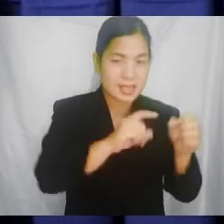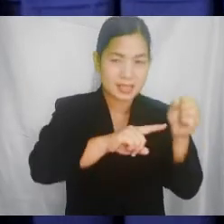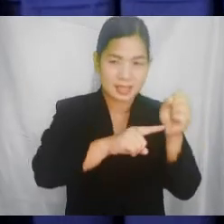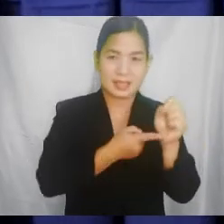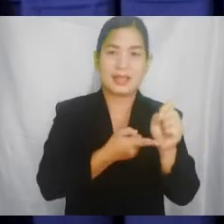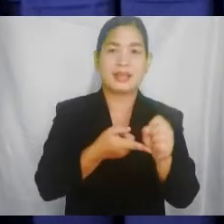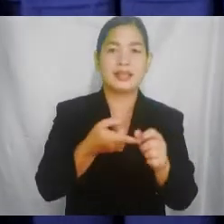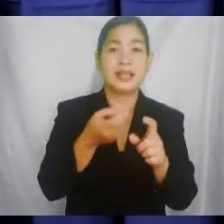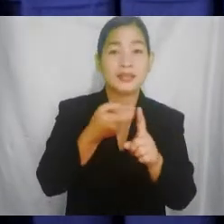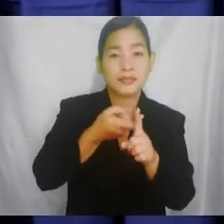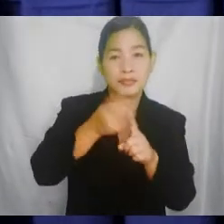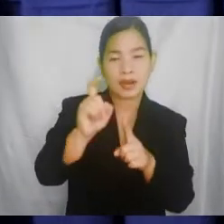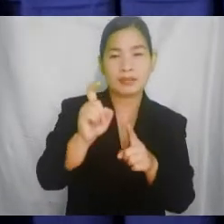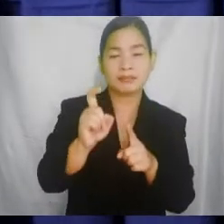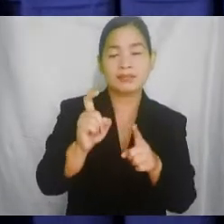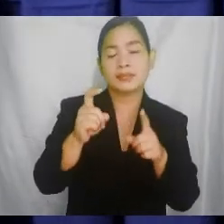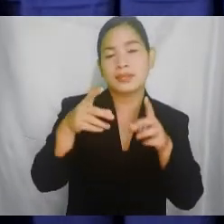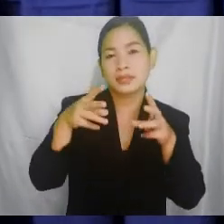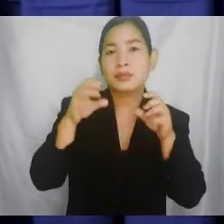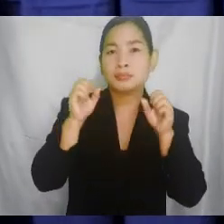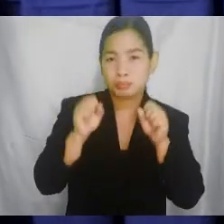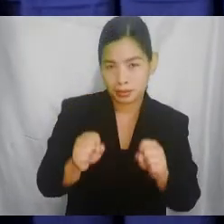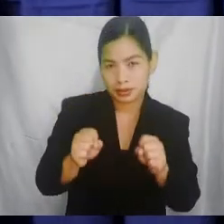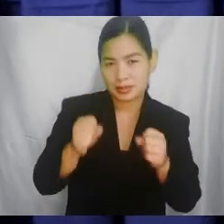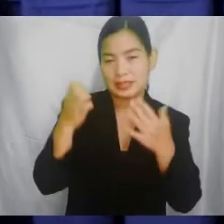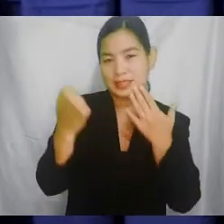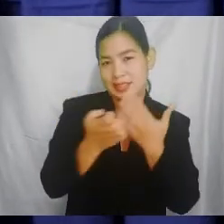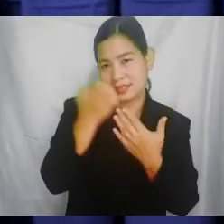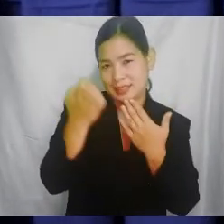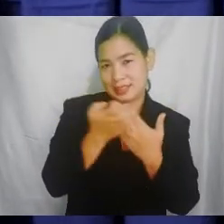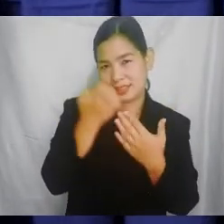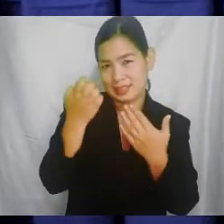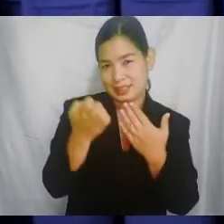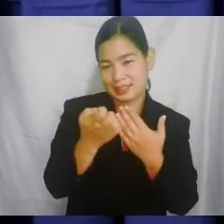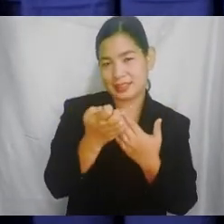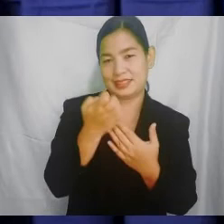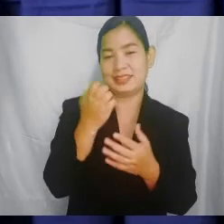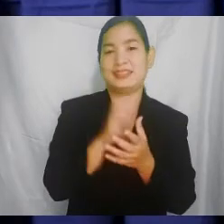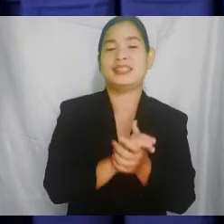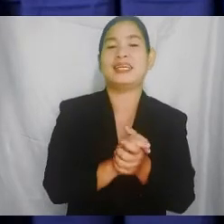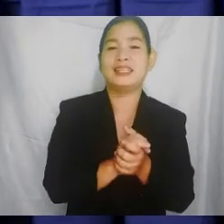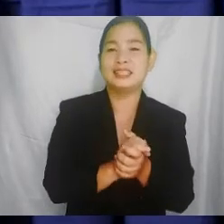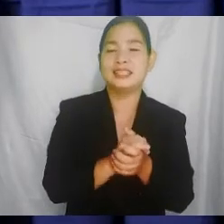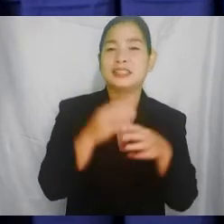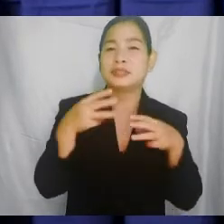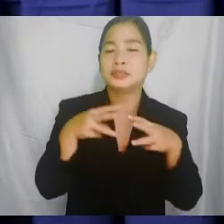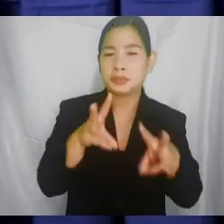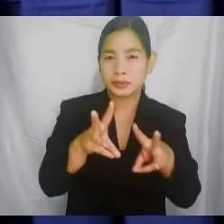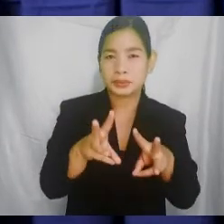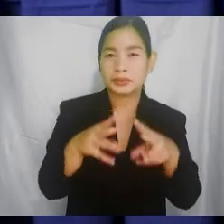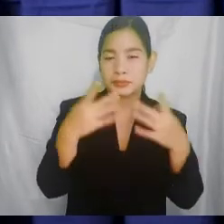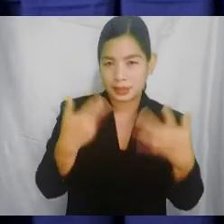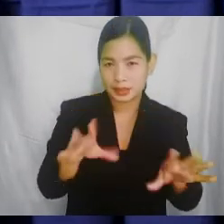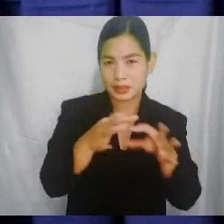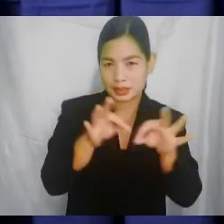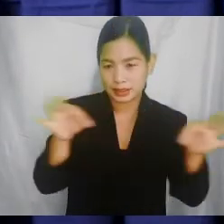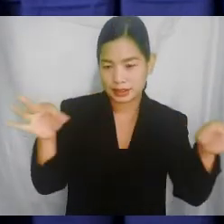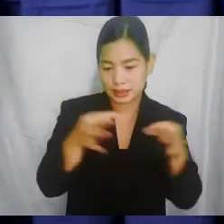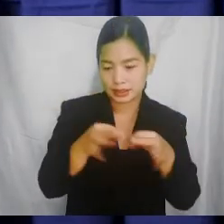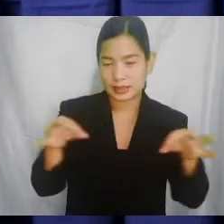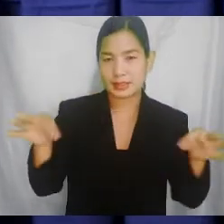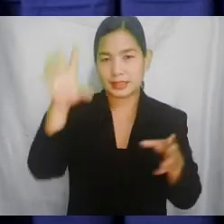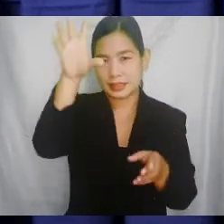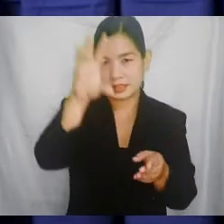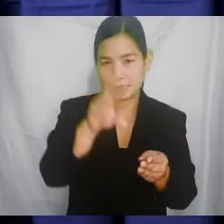it would be easier for you to finish the summary. Next, you also need to summarize what